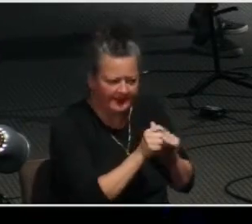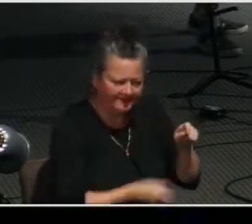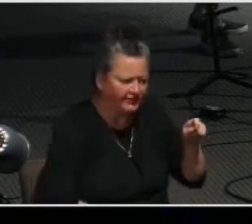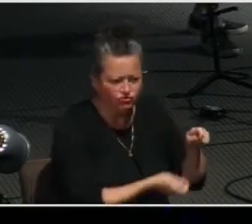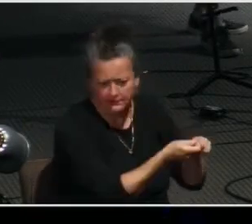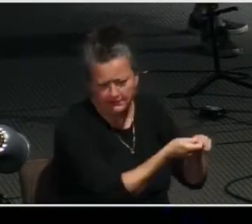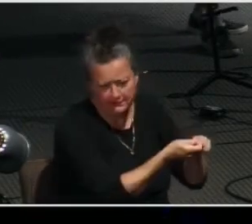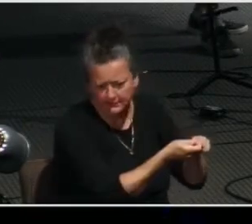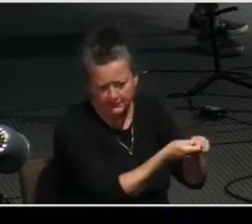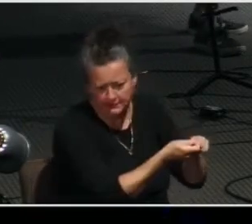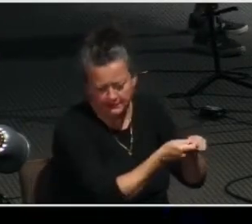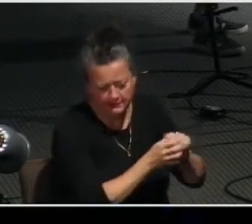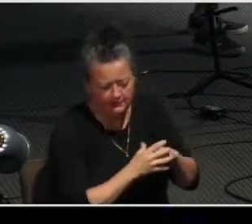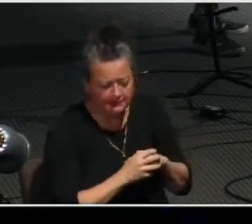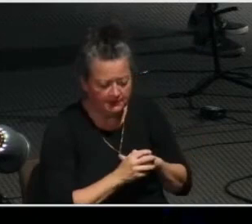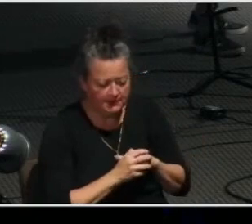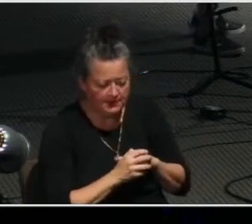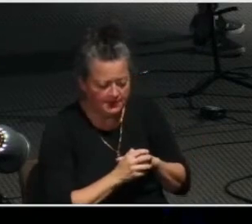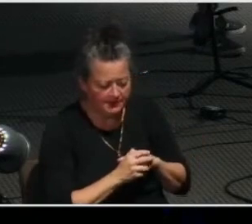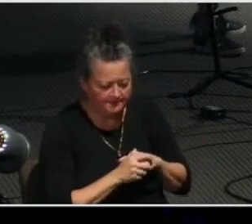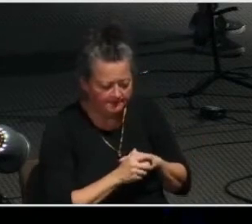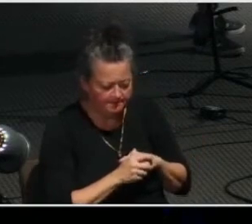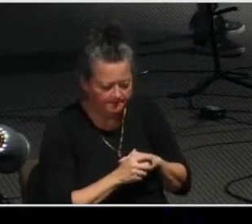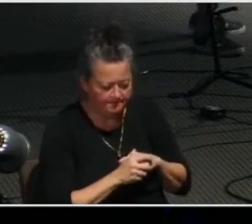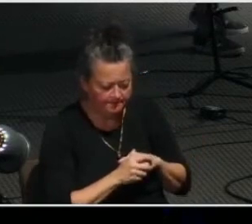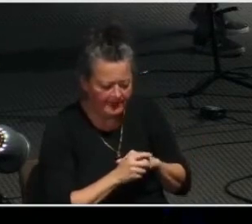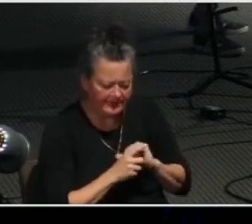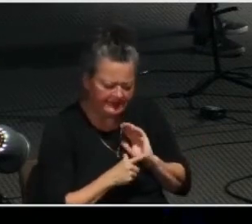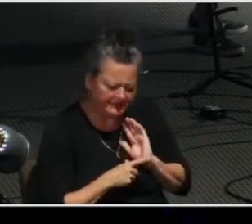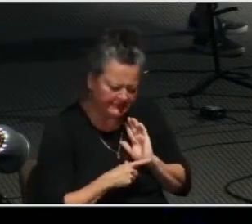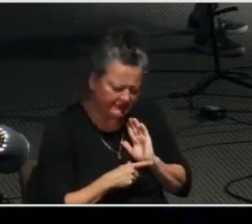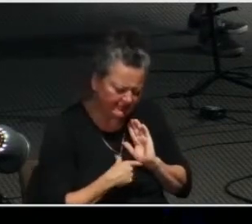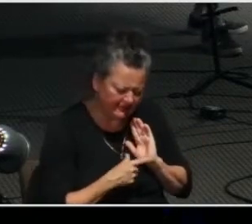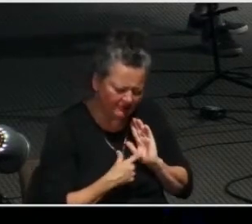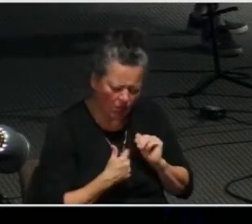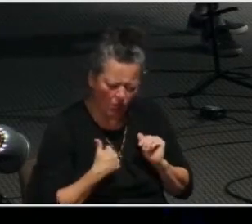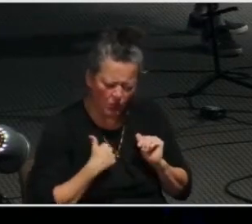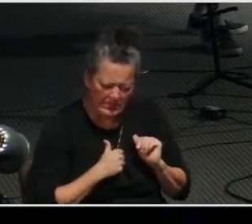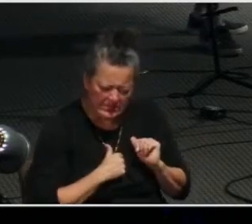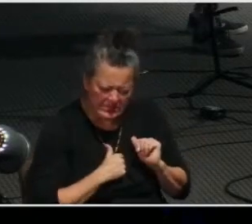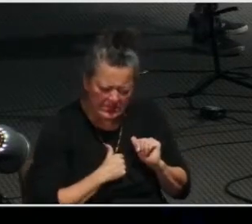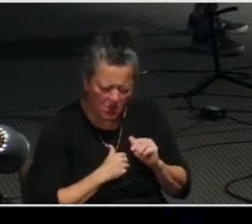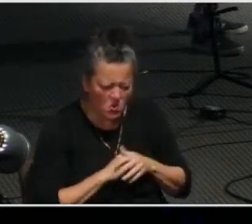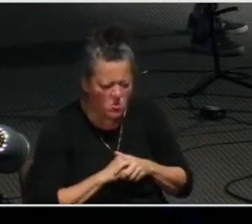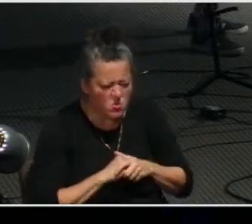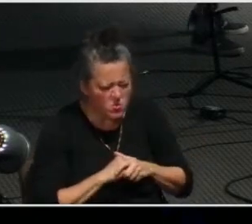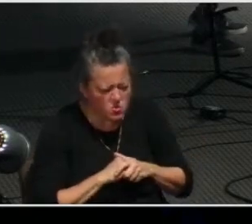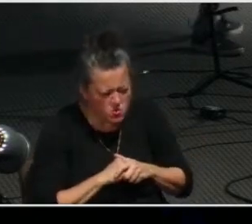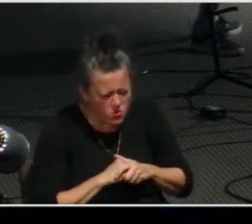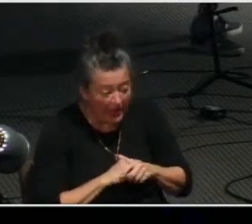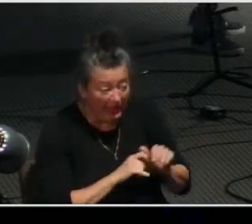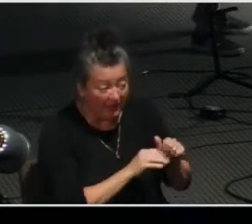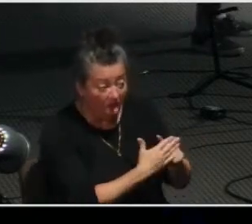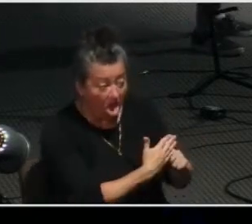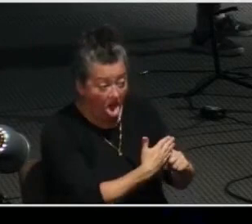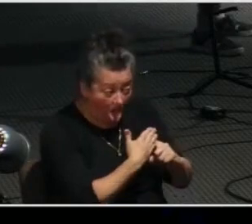We can so easily cut and destroy our oppressor in